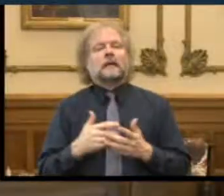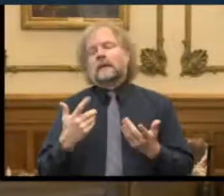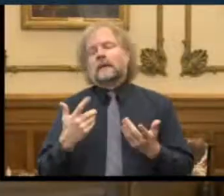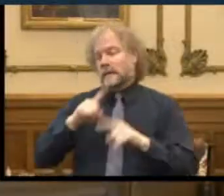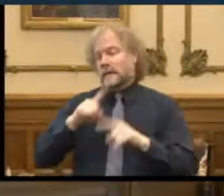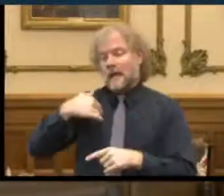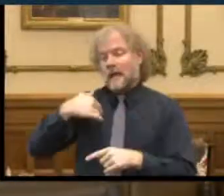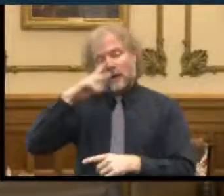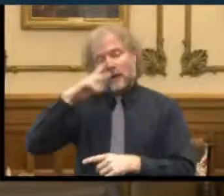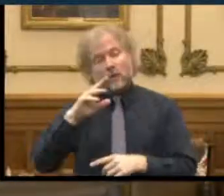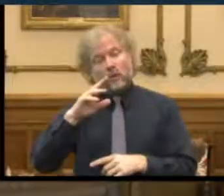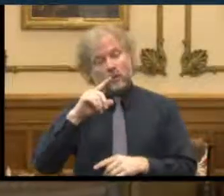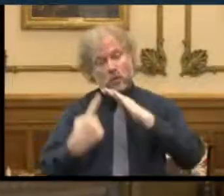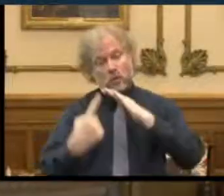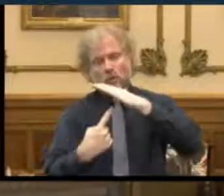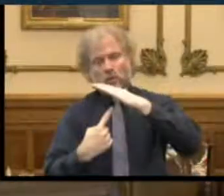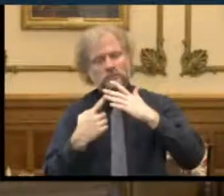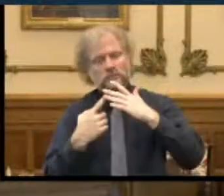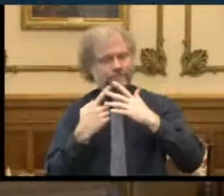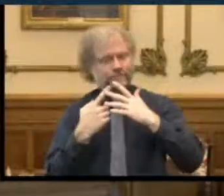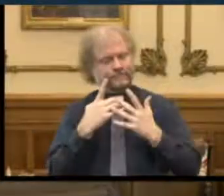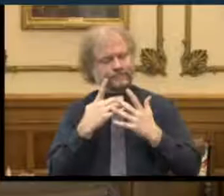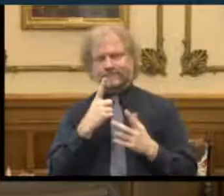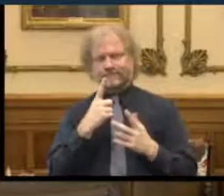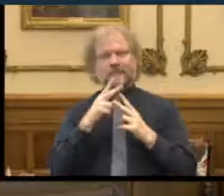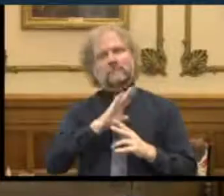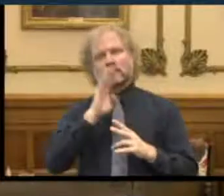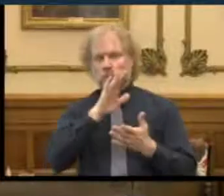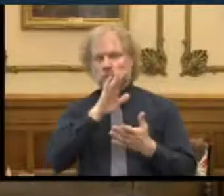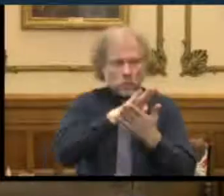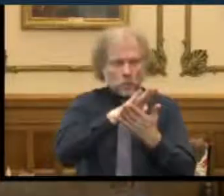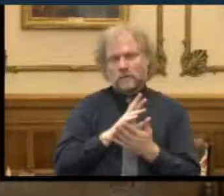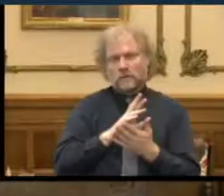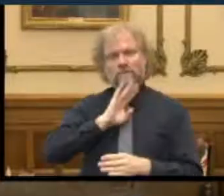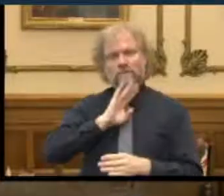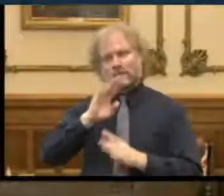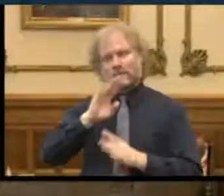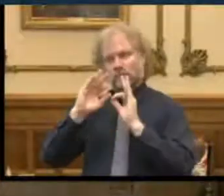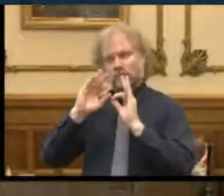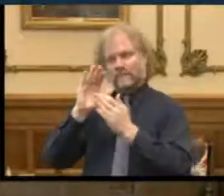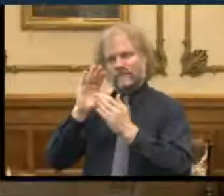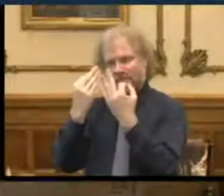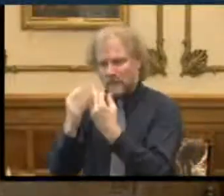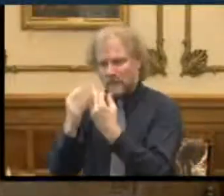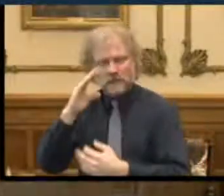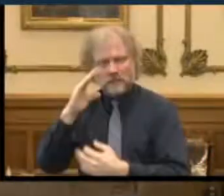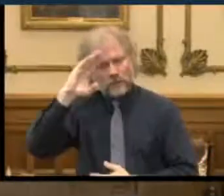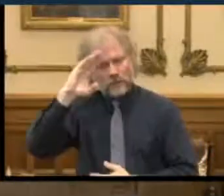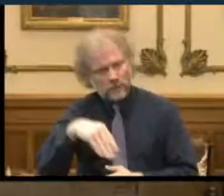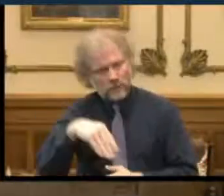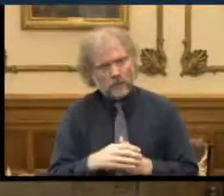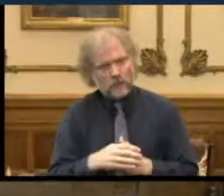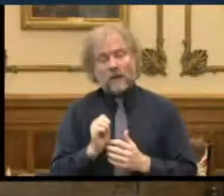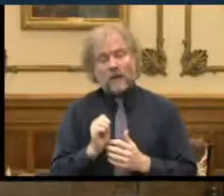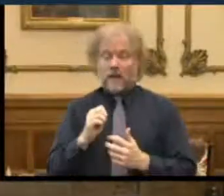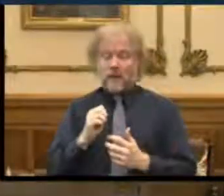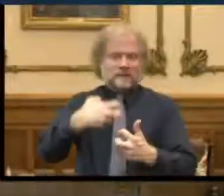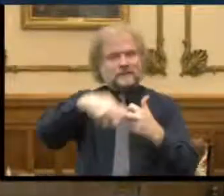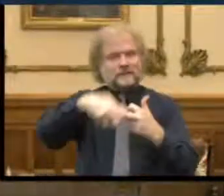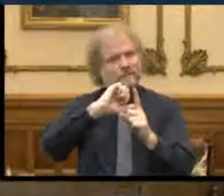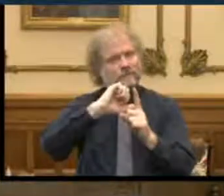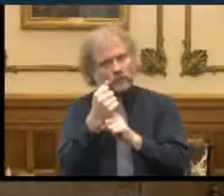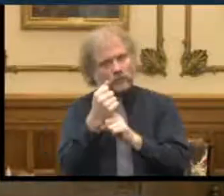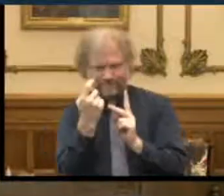very frustrating for schools. It's been very frustrating for families, and I know that this is a difficult situation to work